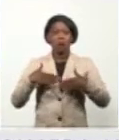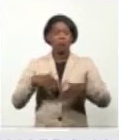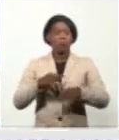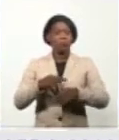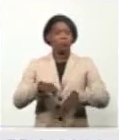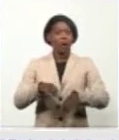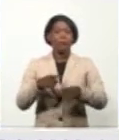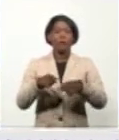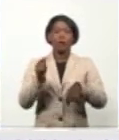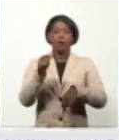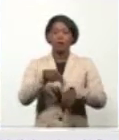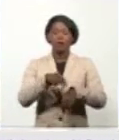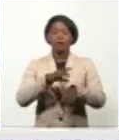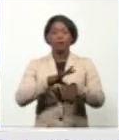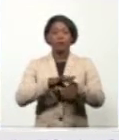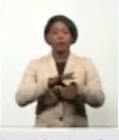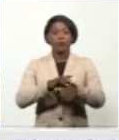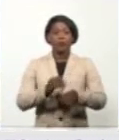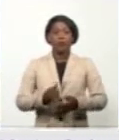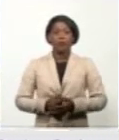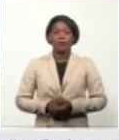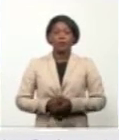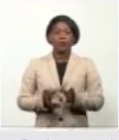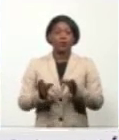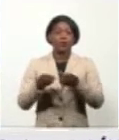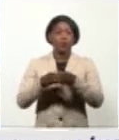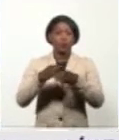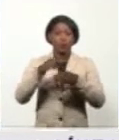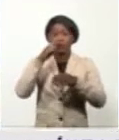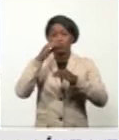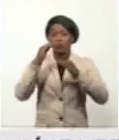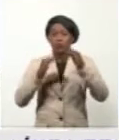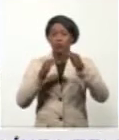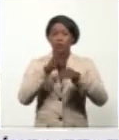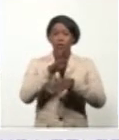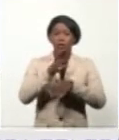diagnosis were totally asymptomatic.